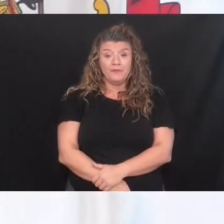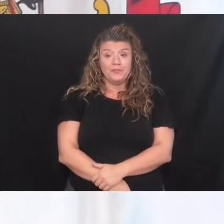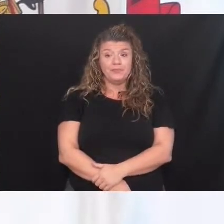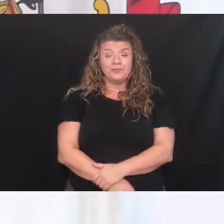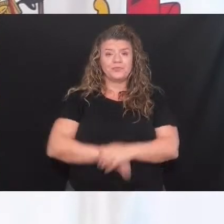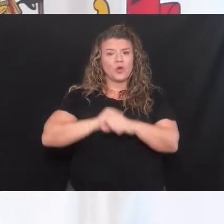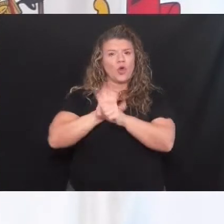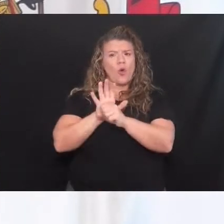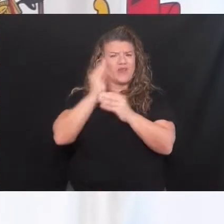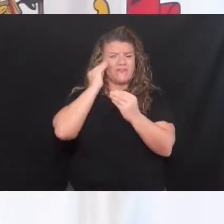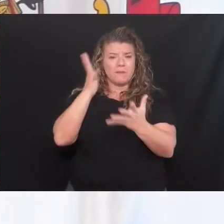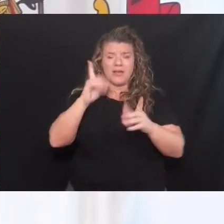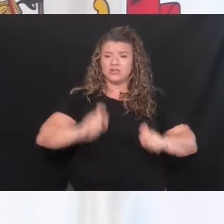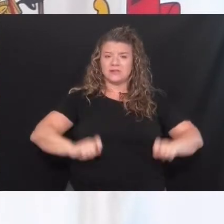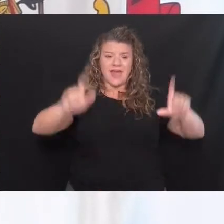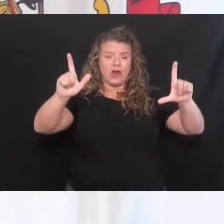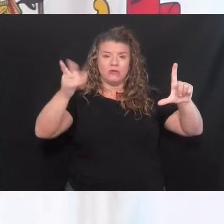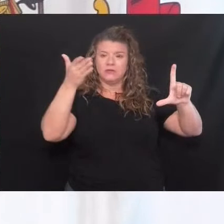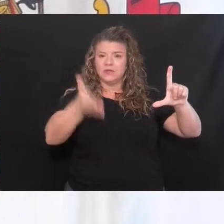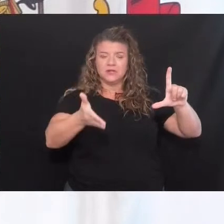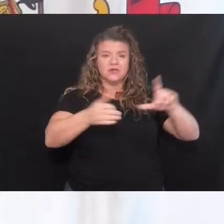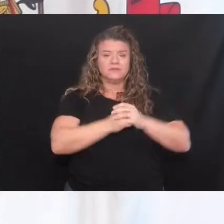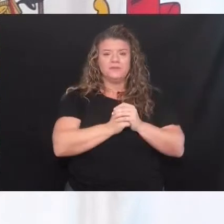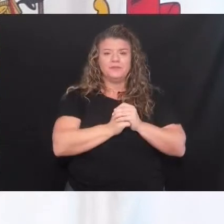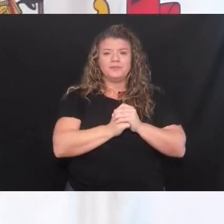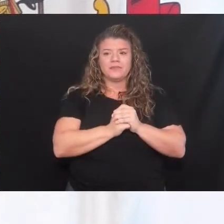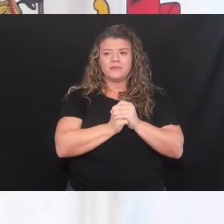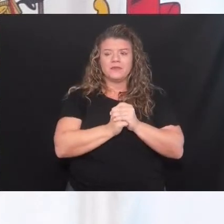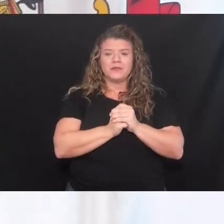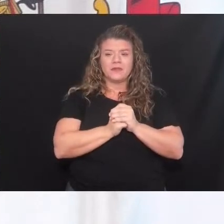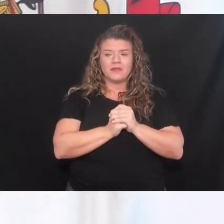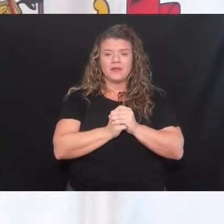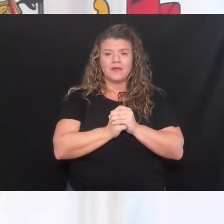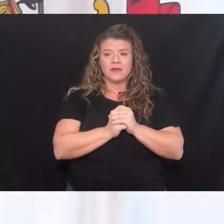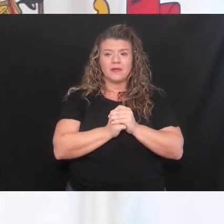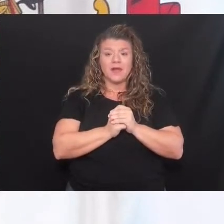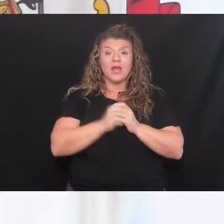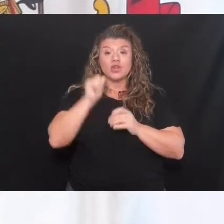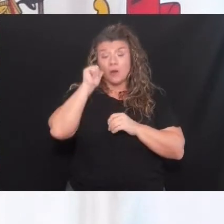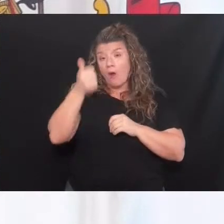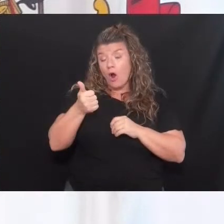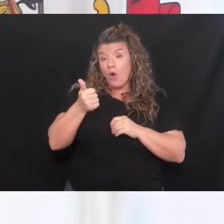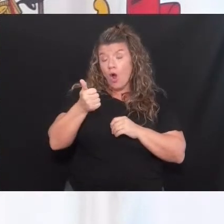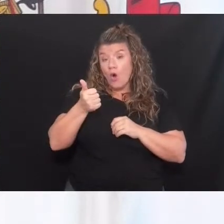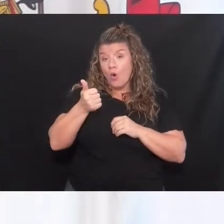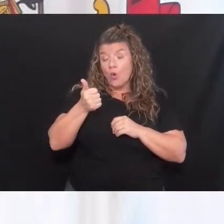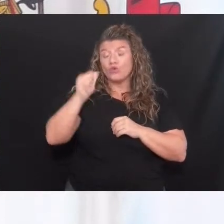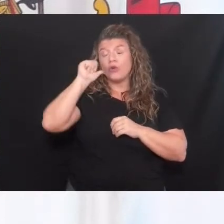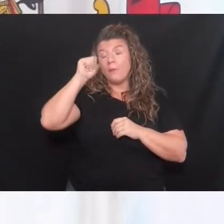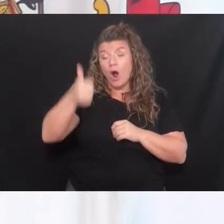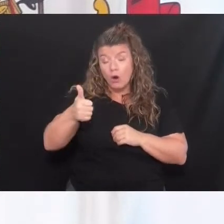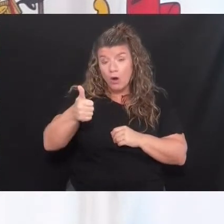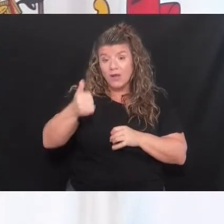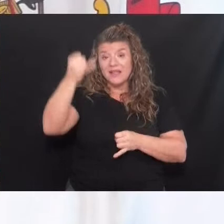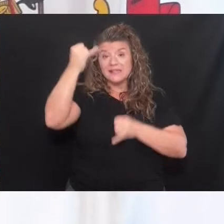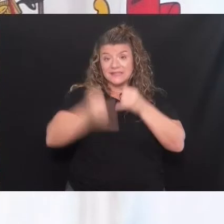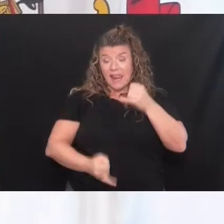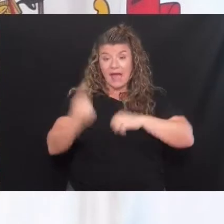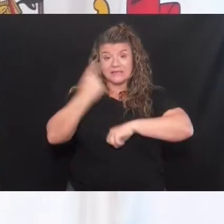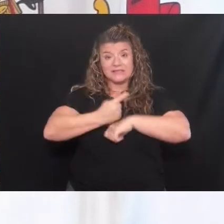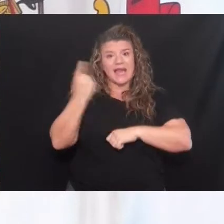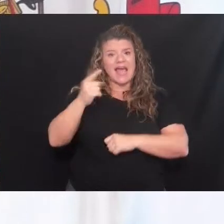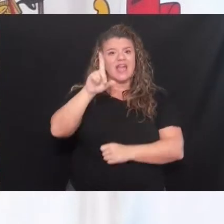COVID information's all up there. I've kind of been through the Baby Dog Sweepstakes. Tomorrow is the last